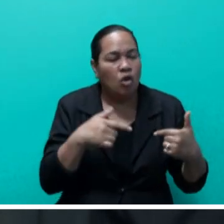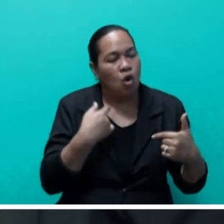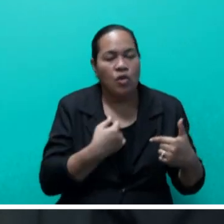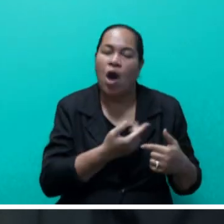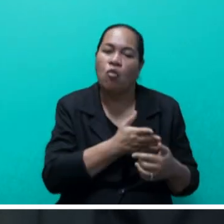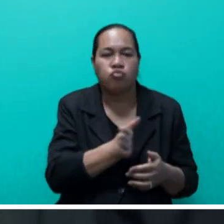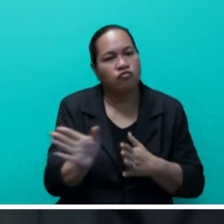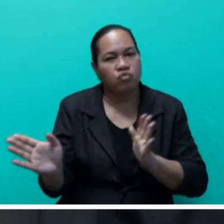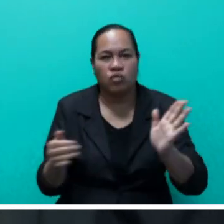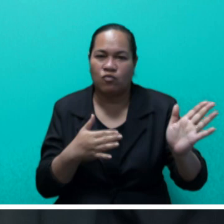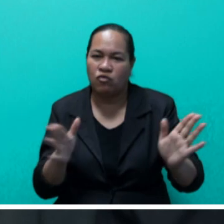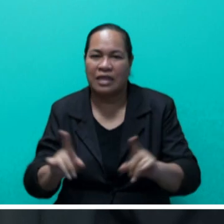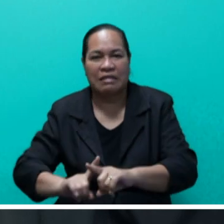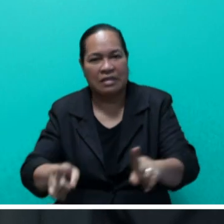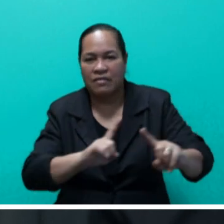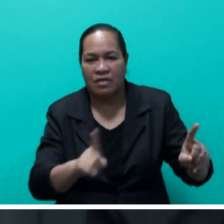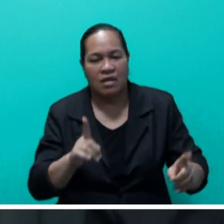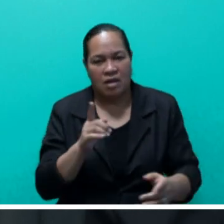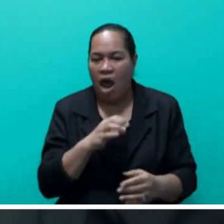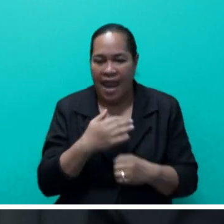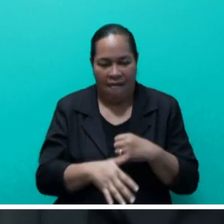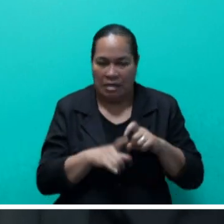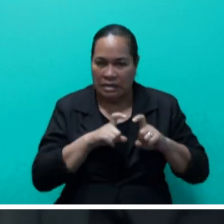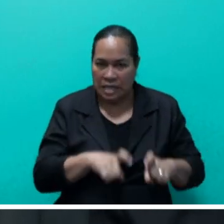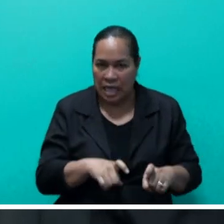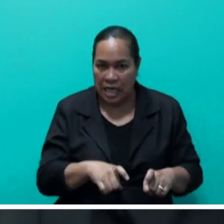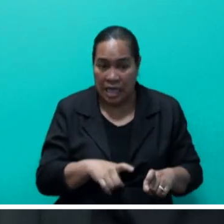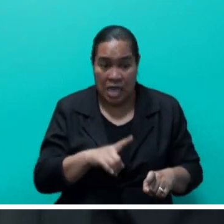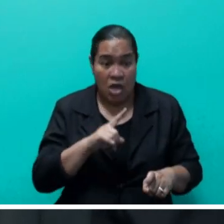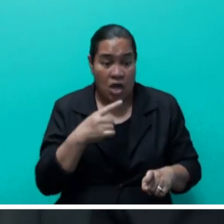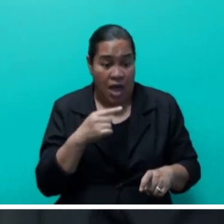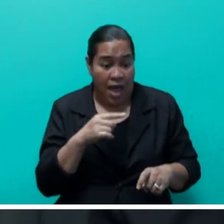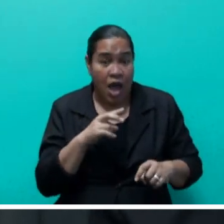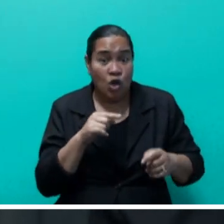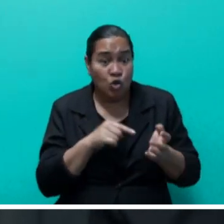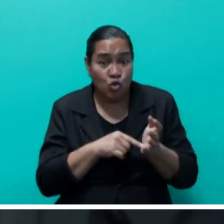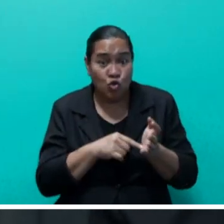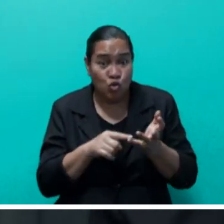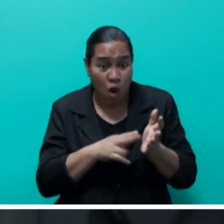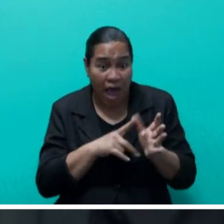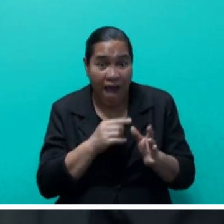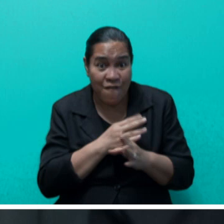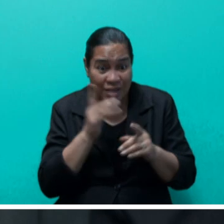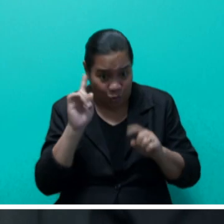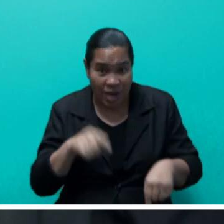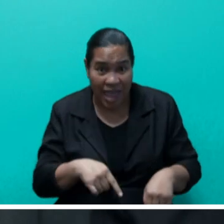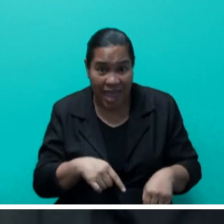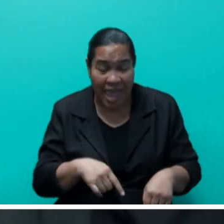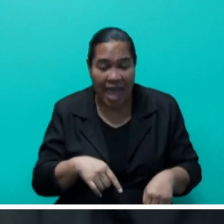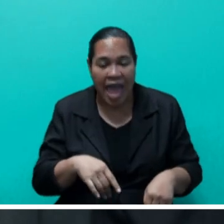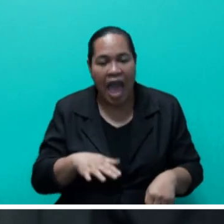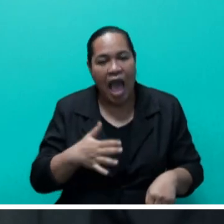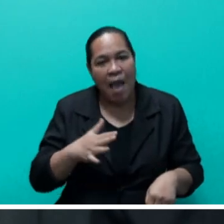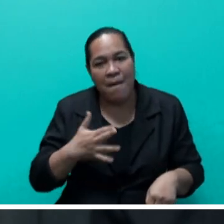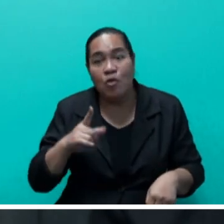a lot. Tuna that we catch in our water today is likely to be in Tonga on high